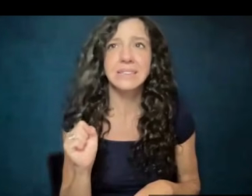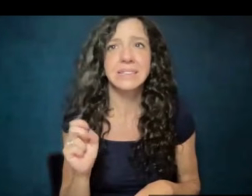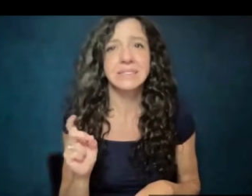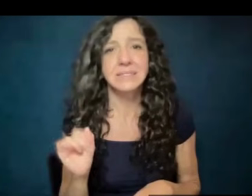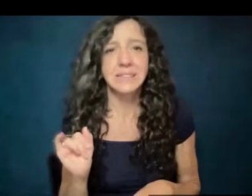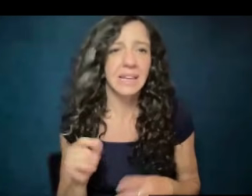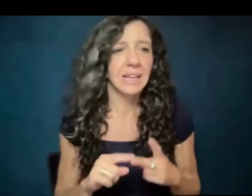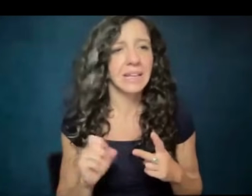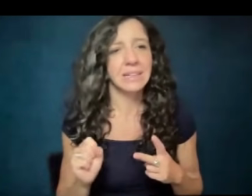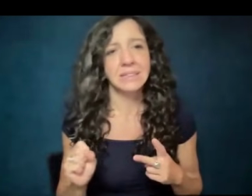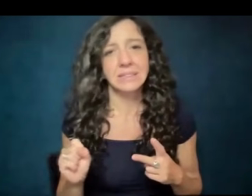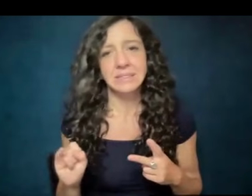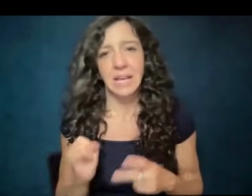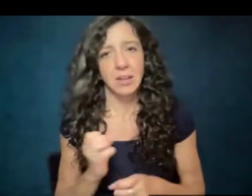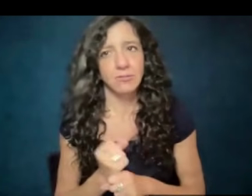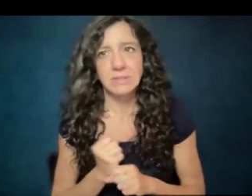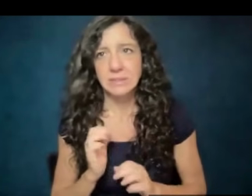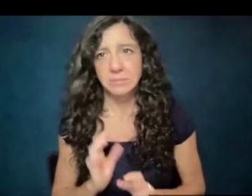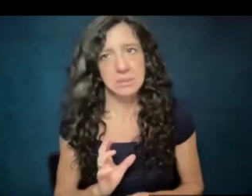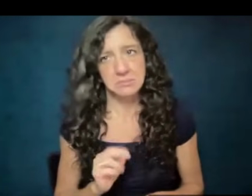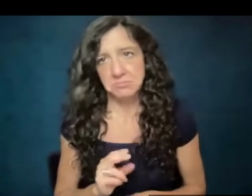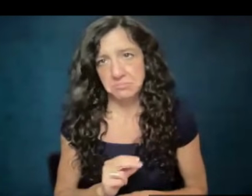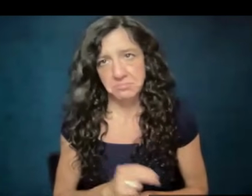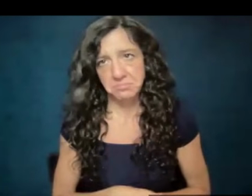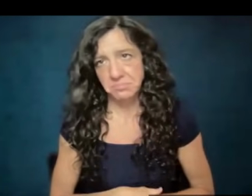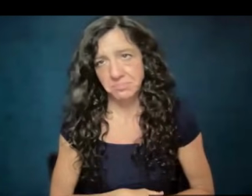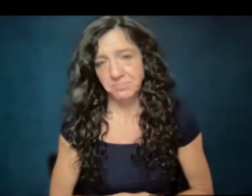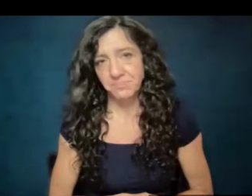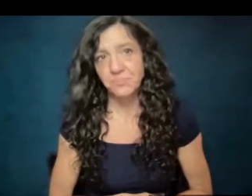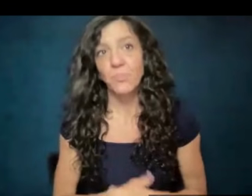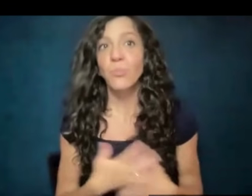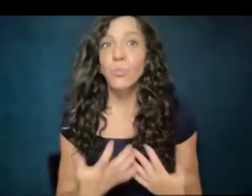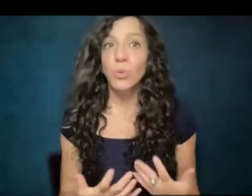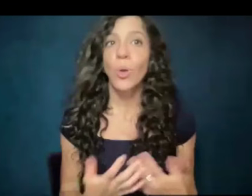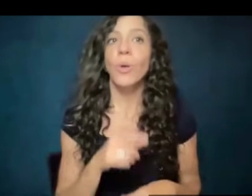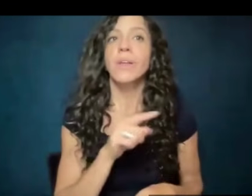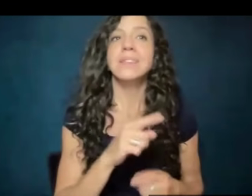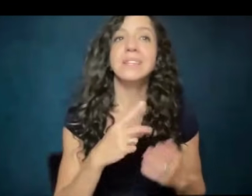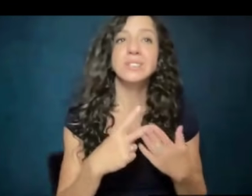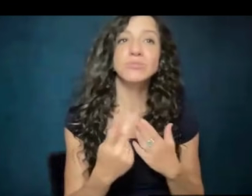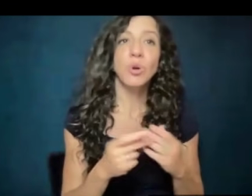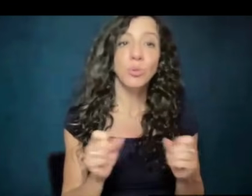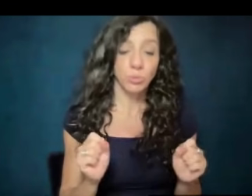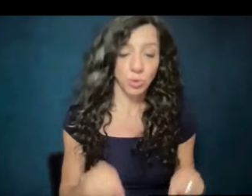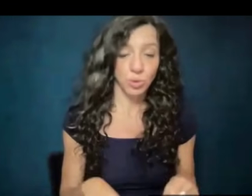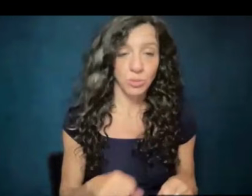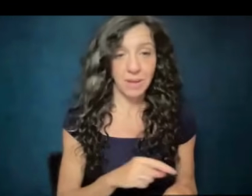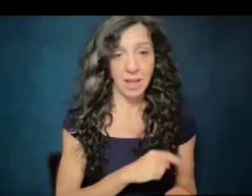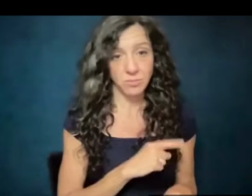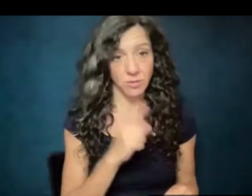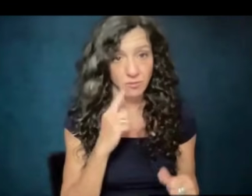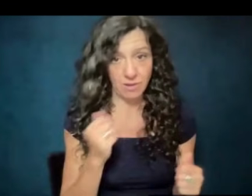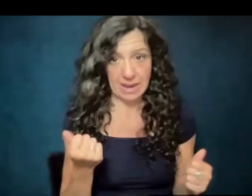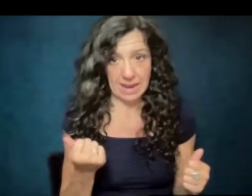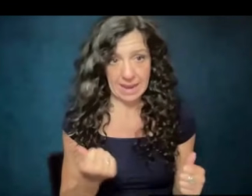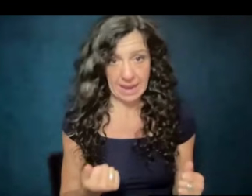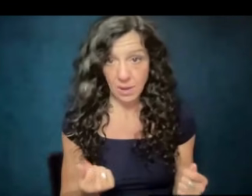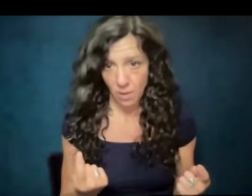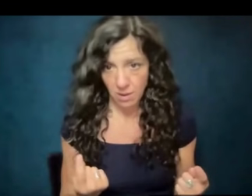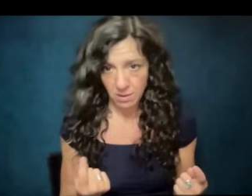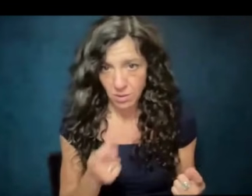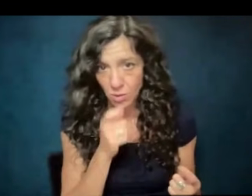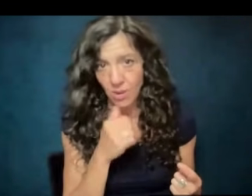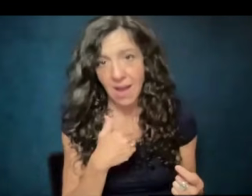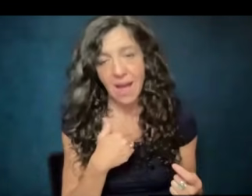or SSI recipients. So we're looking at a program that could be eligible for anybody who has